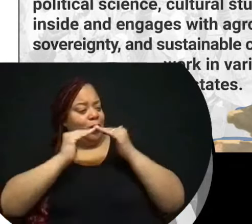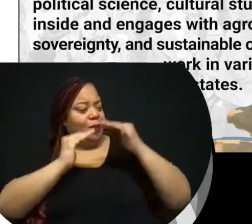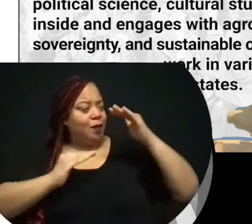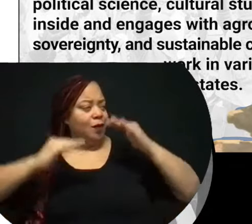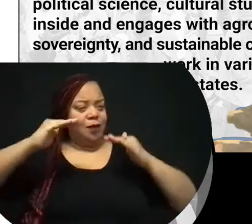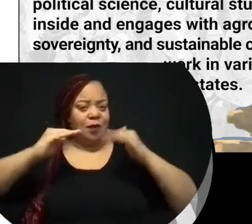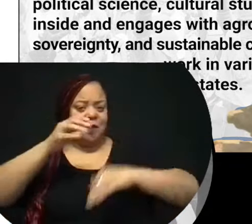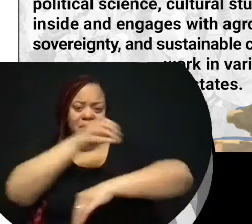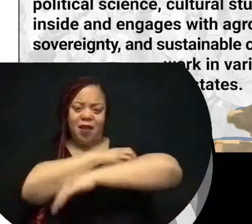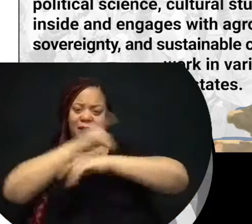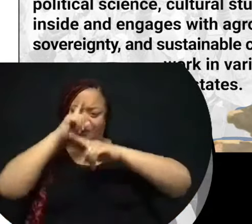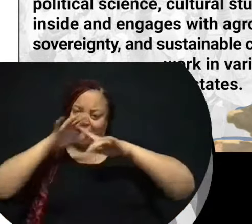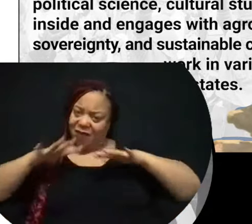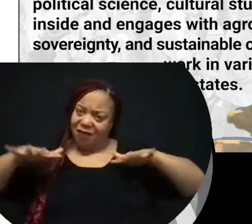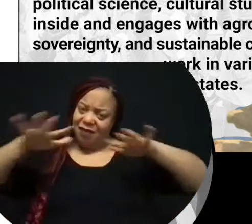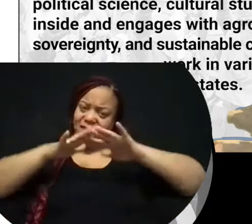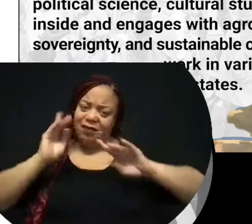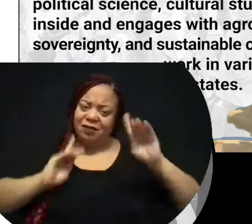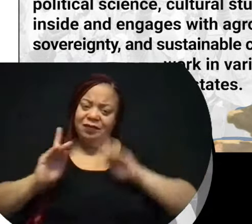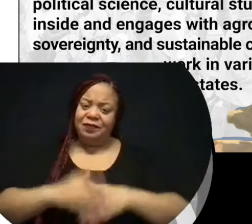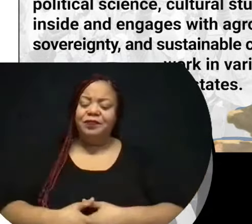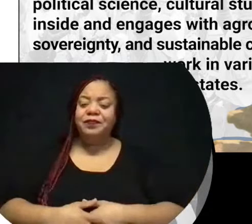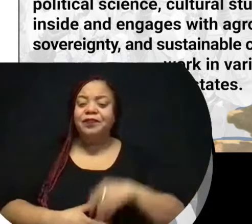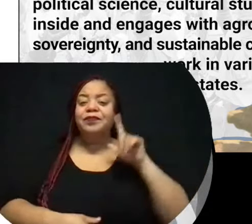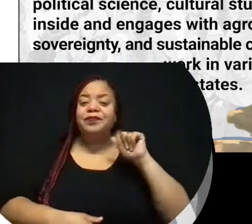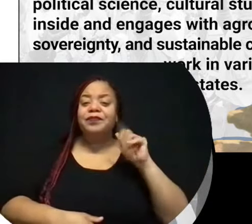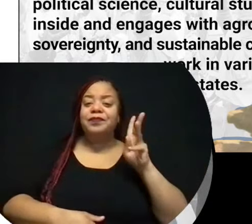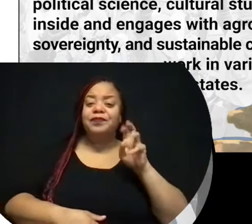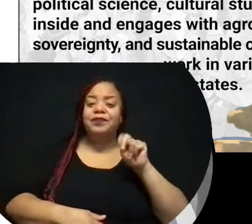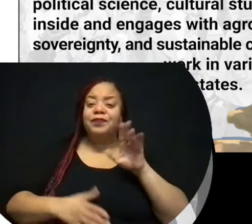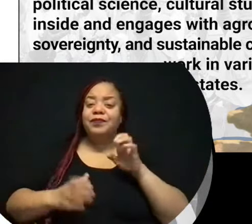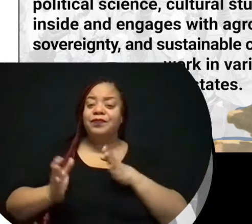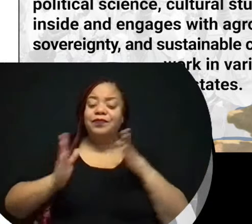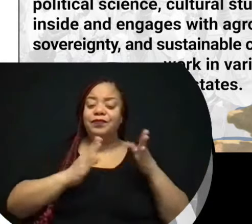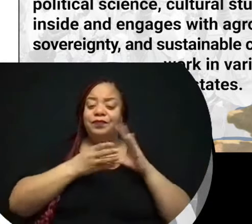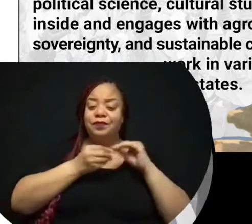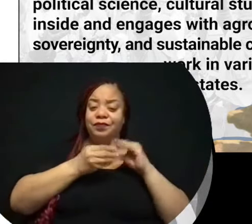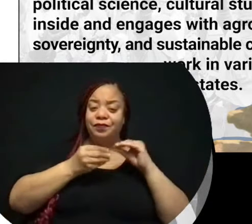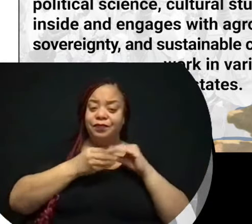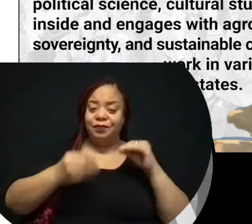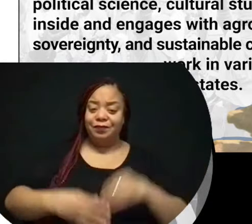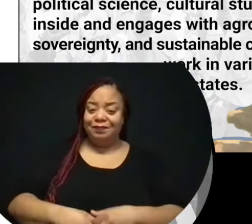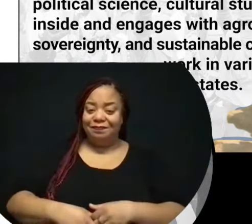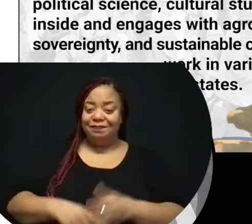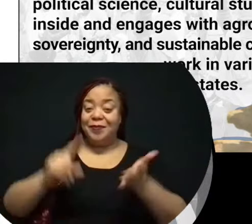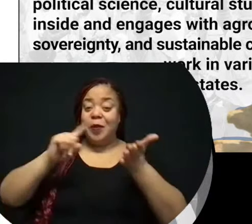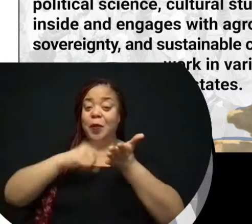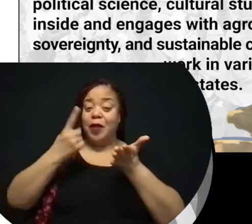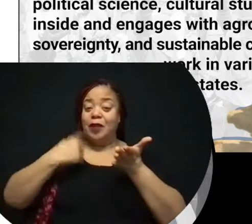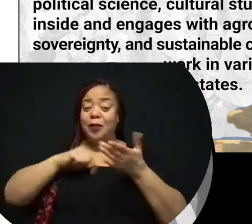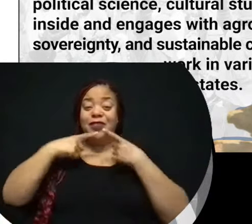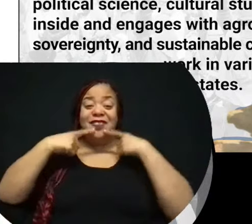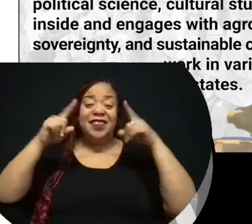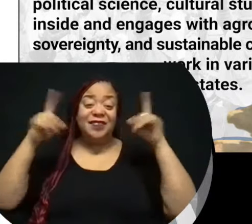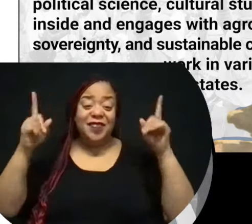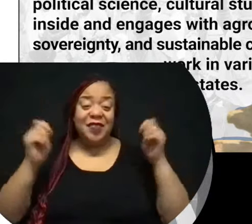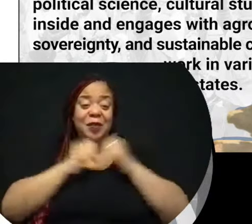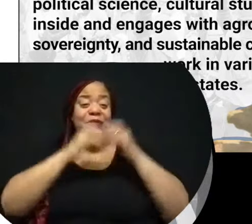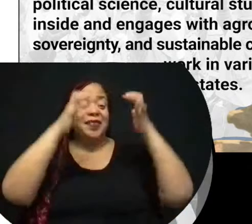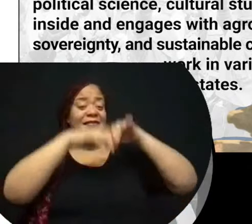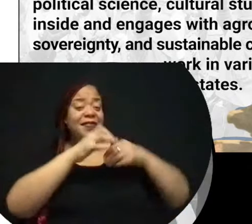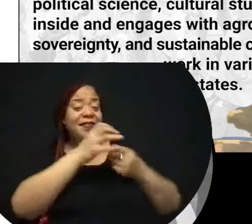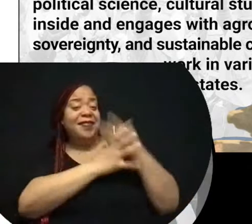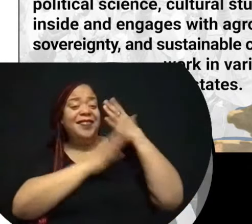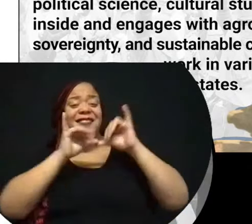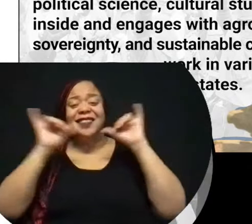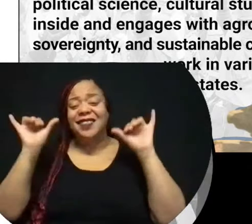Once we're successful with abolishing the systems that are oppressing the people, we gotta have something in place that